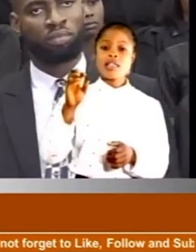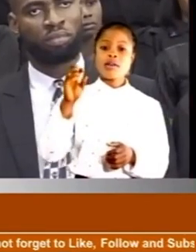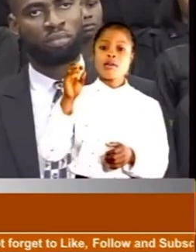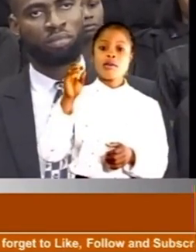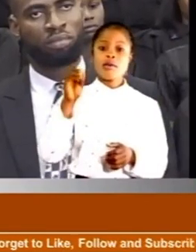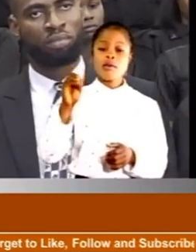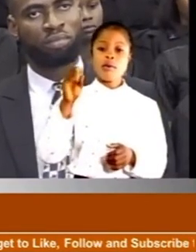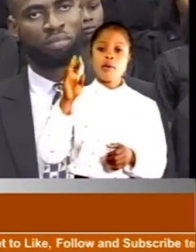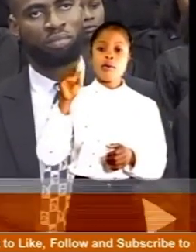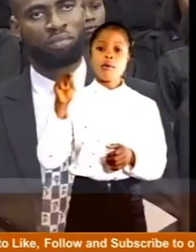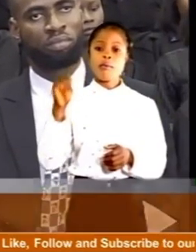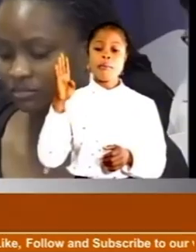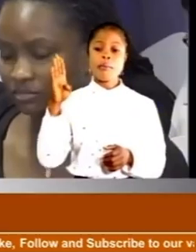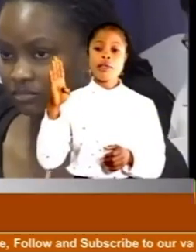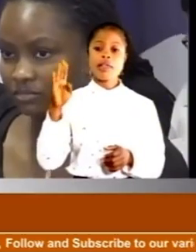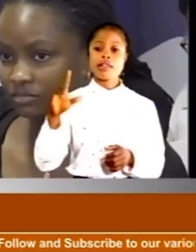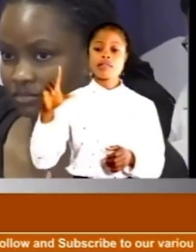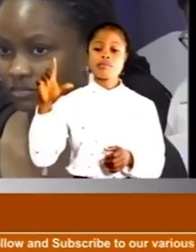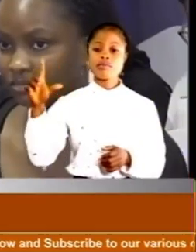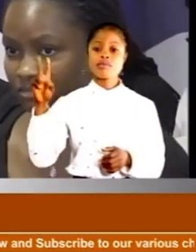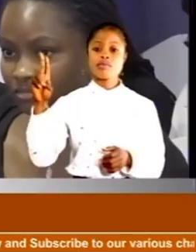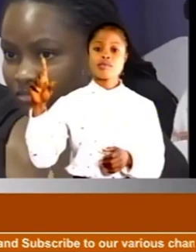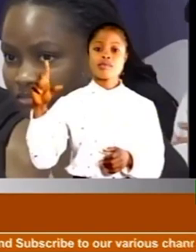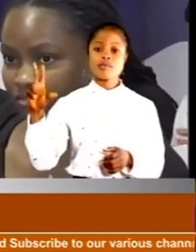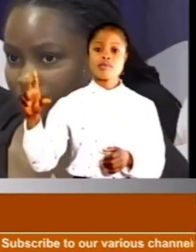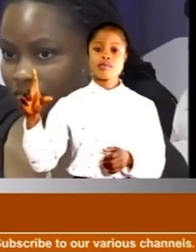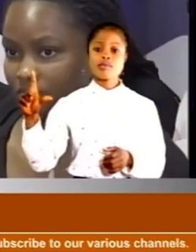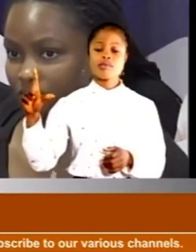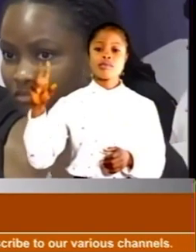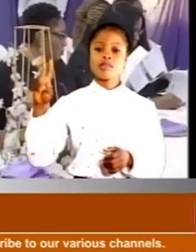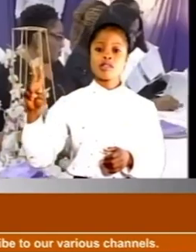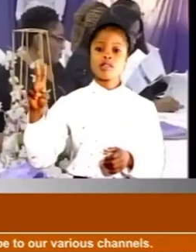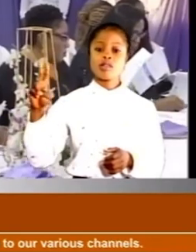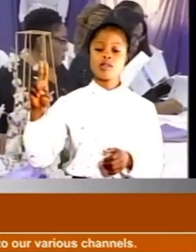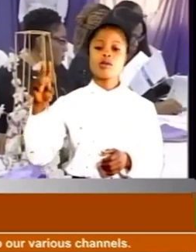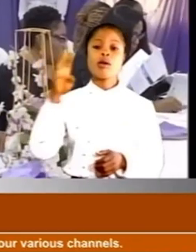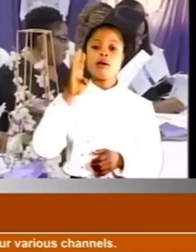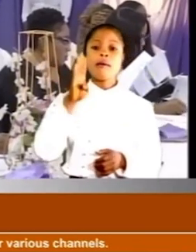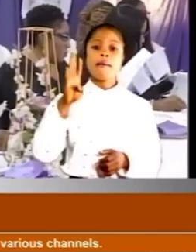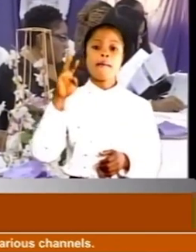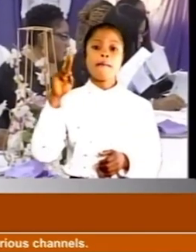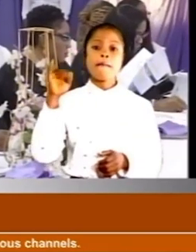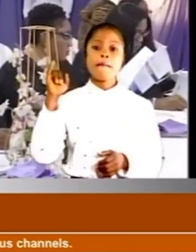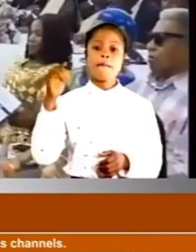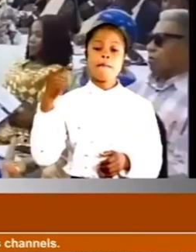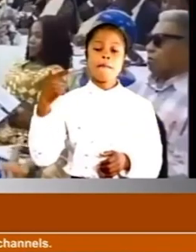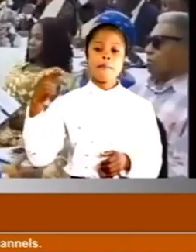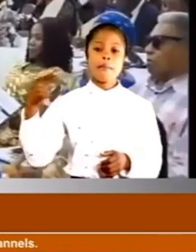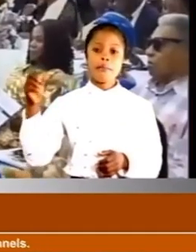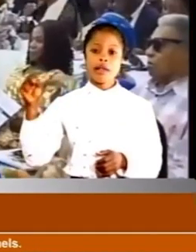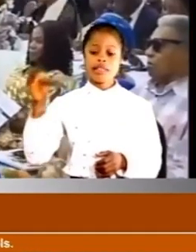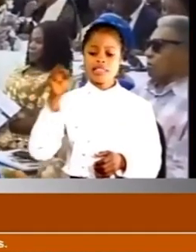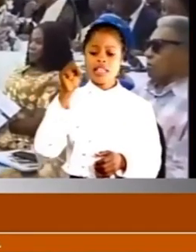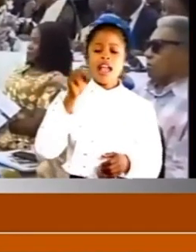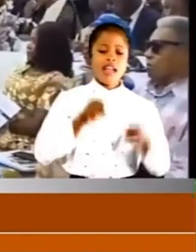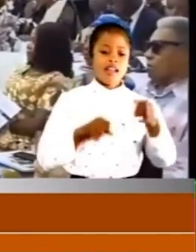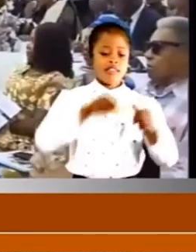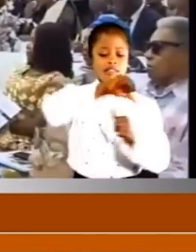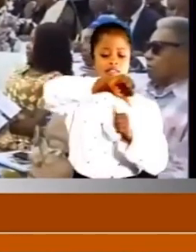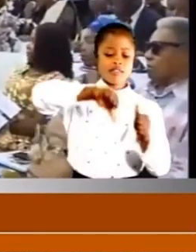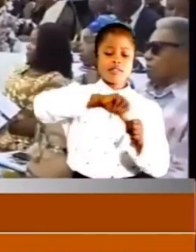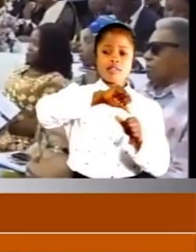of education to improve access and support students who would otherwise be shut out due to financial